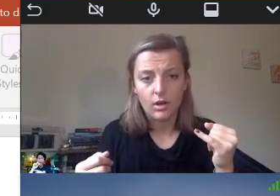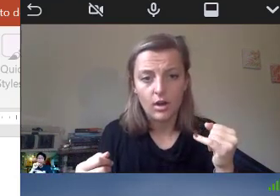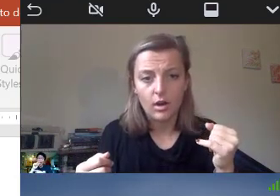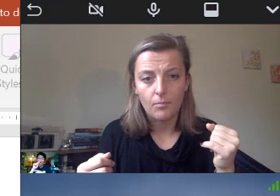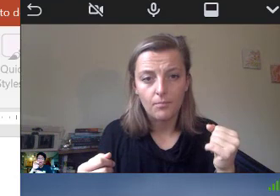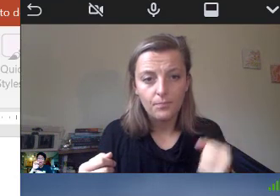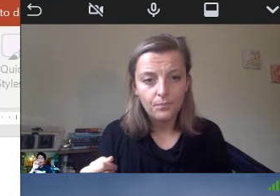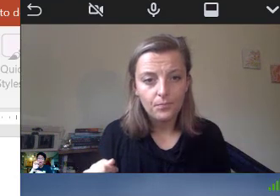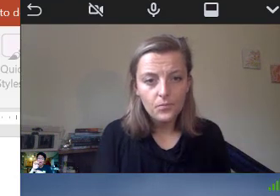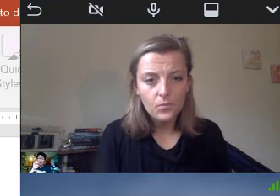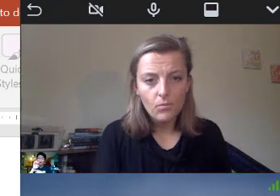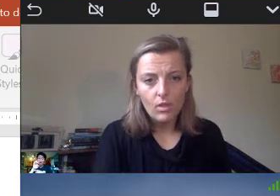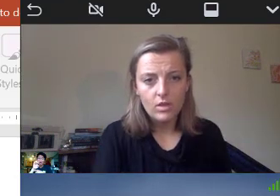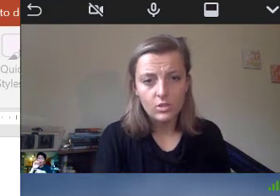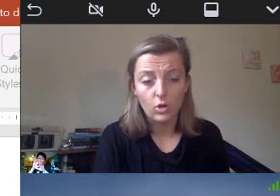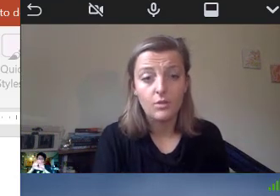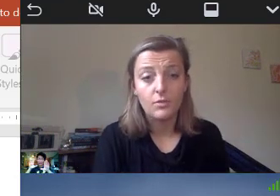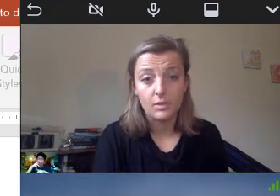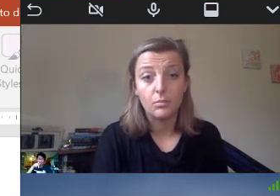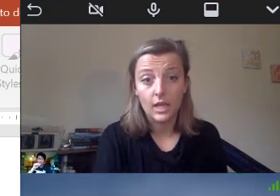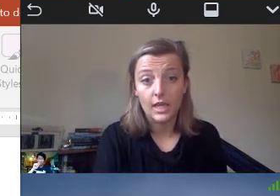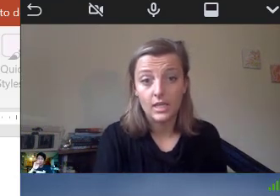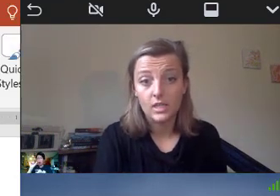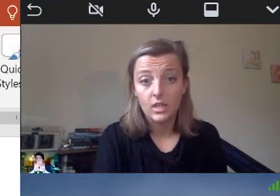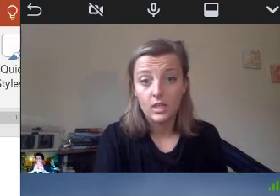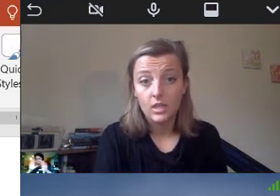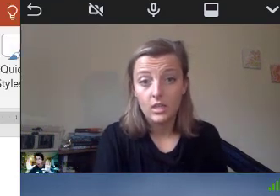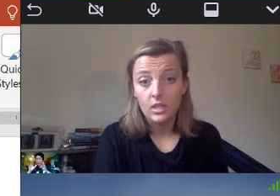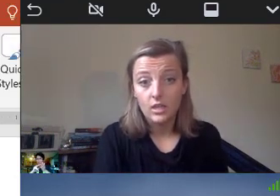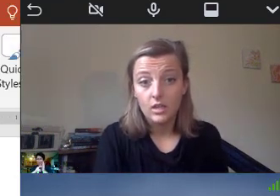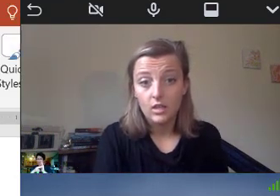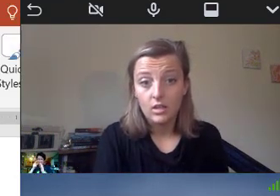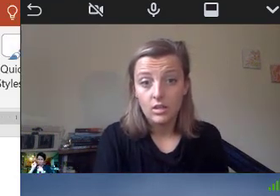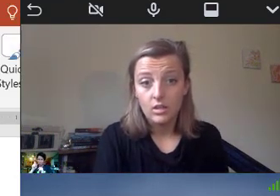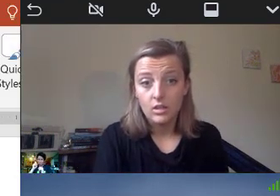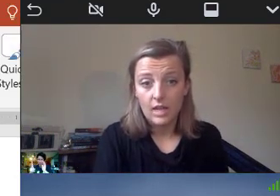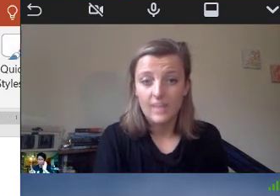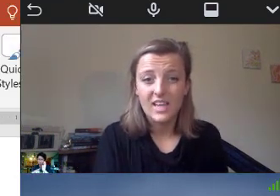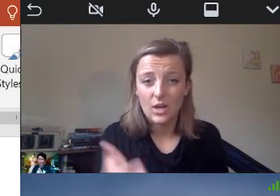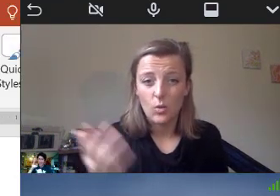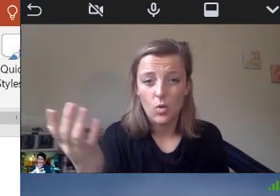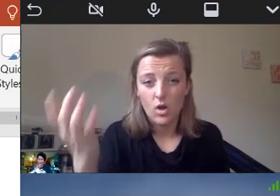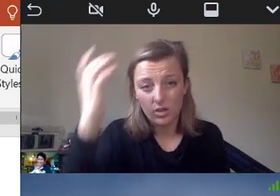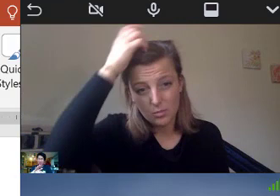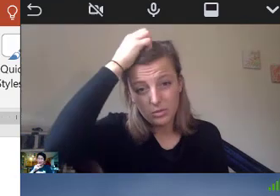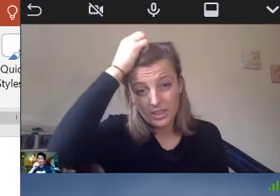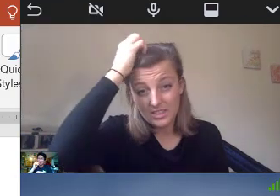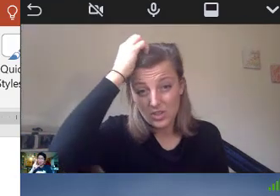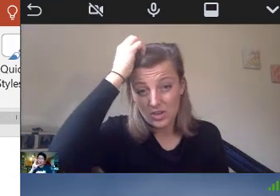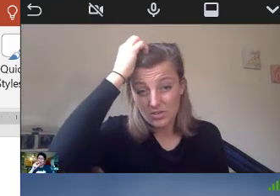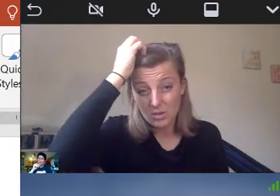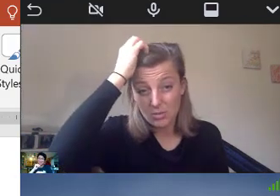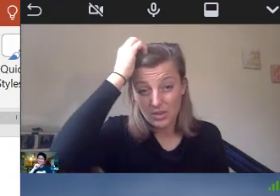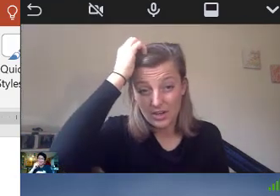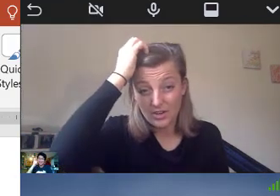question, but so if it's a plate, so the area of the it's not a wall, it's a plate, so then you have to double the area,